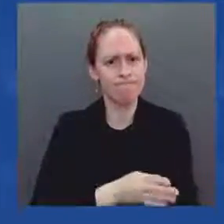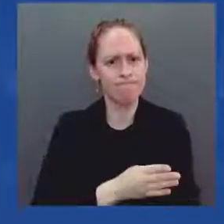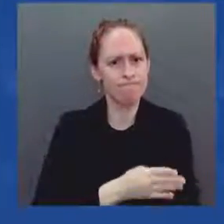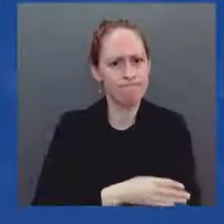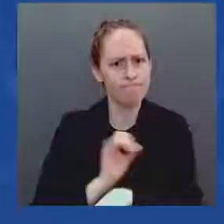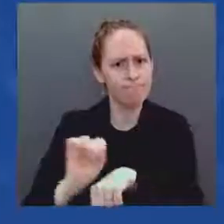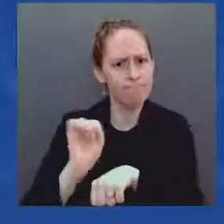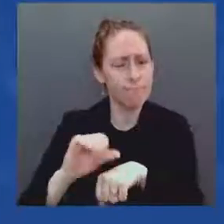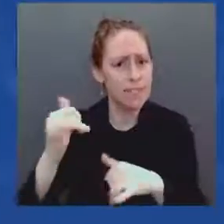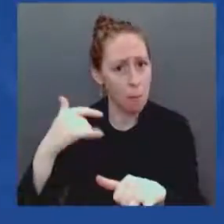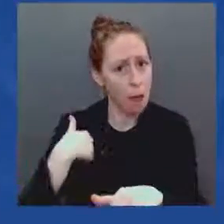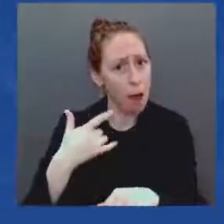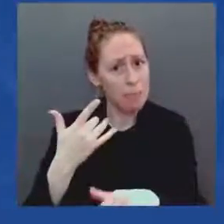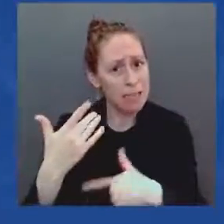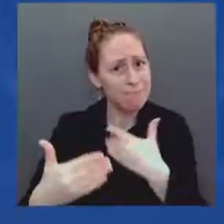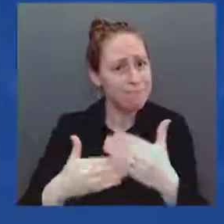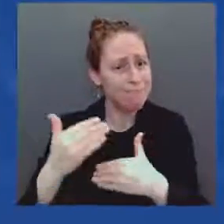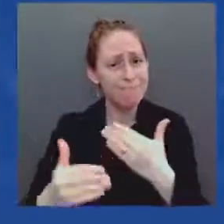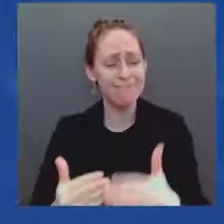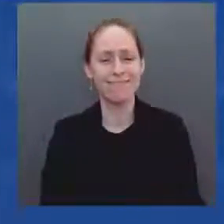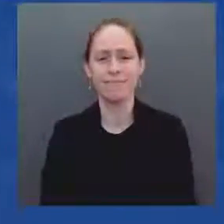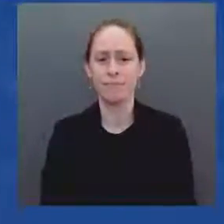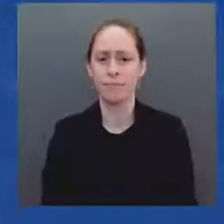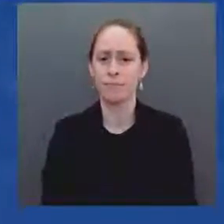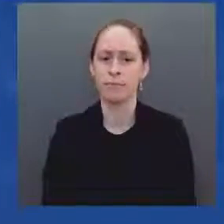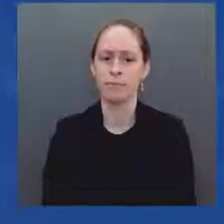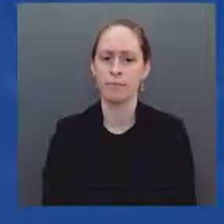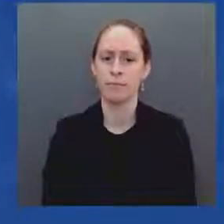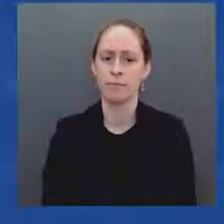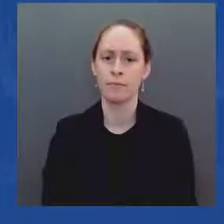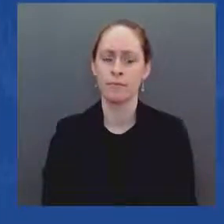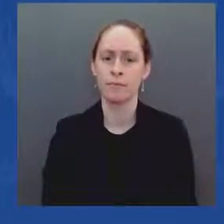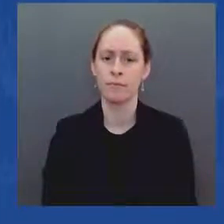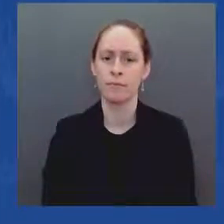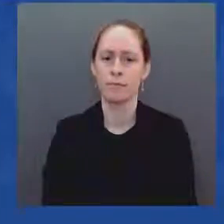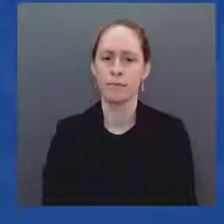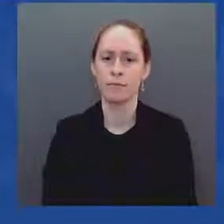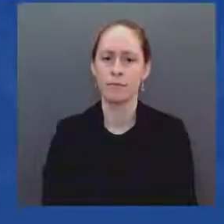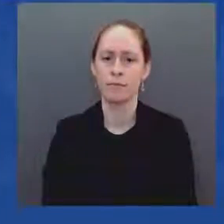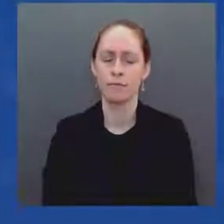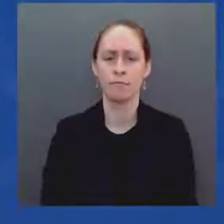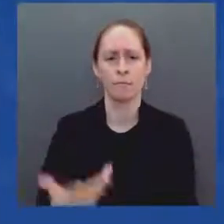same standards we're applying across the board.